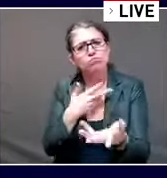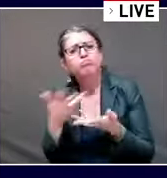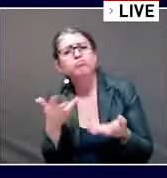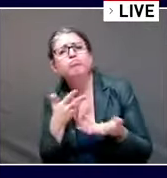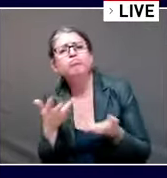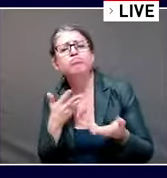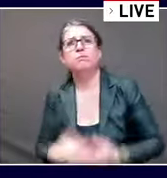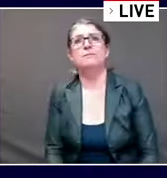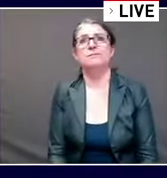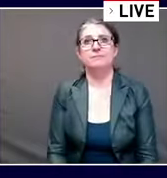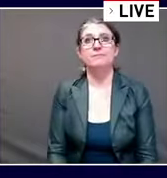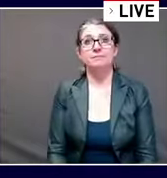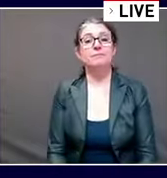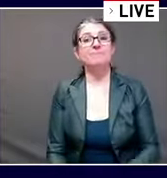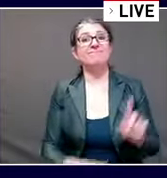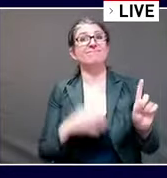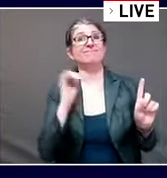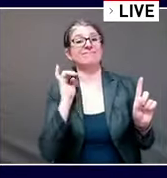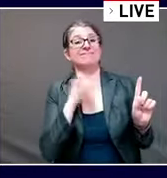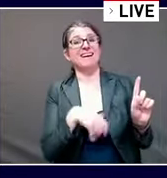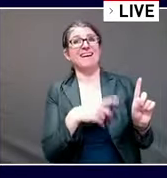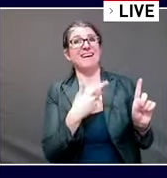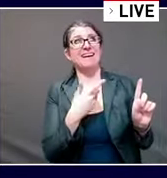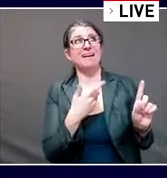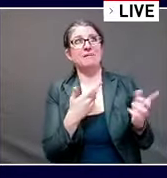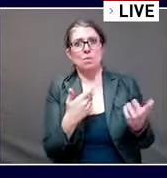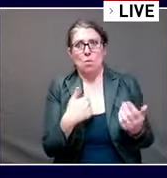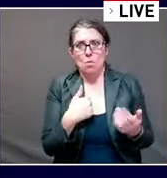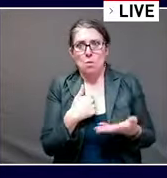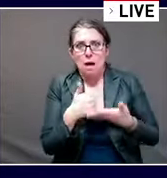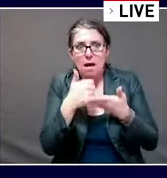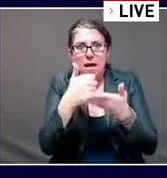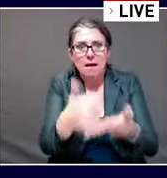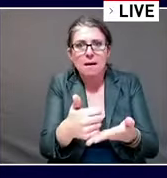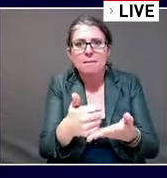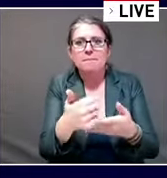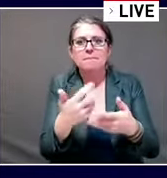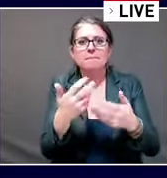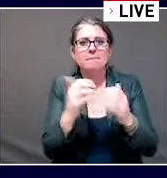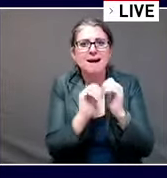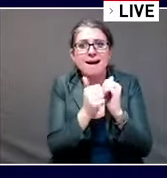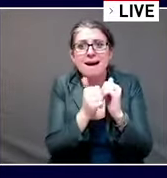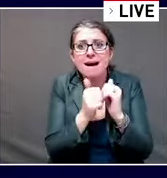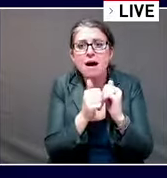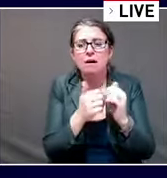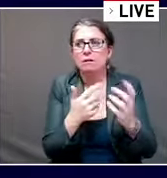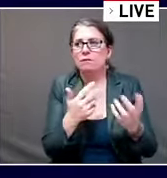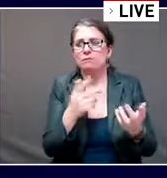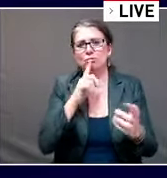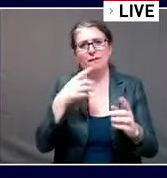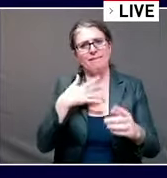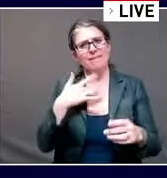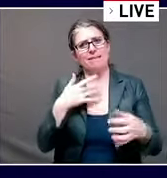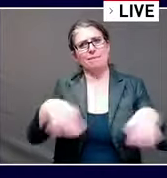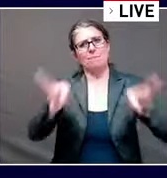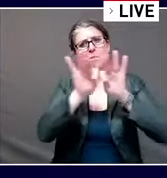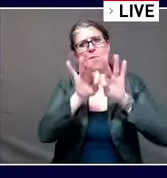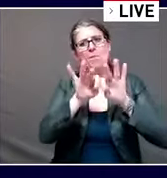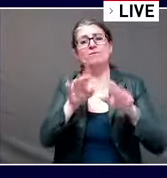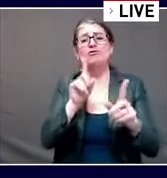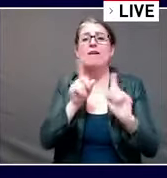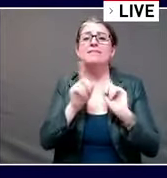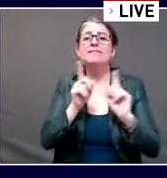let alone which vaccines may or may not receive FDA authorization, it's hard to have granular discussions. So I